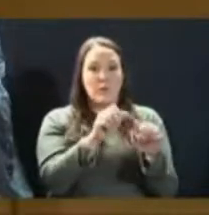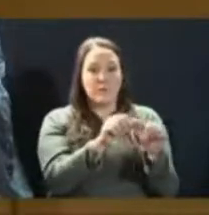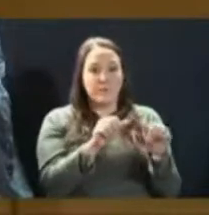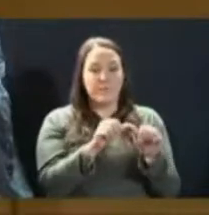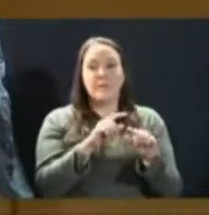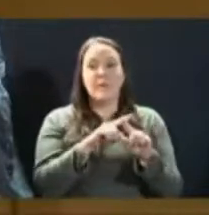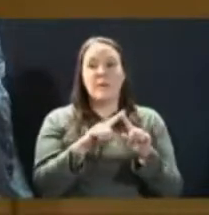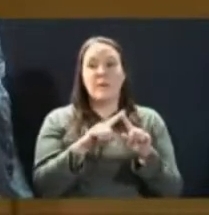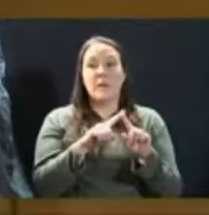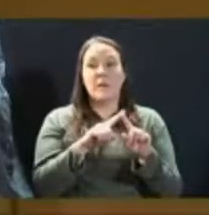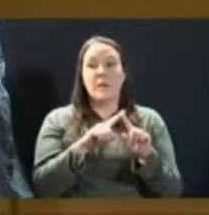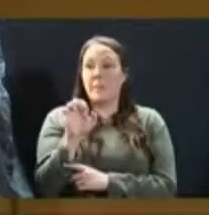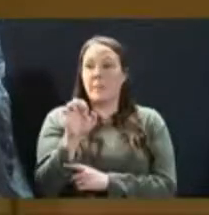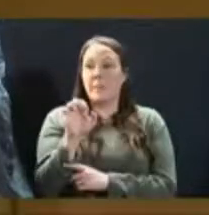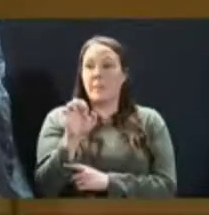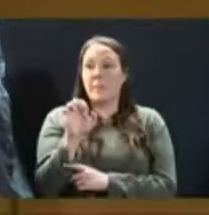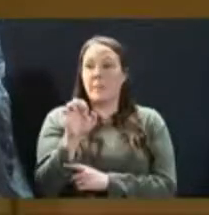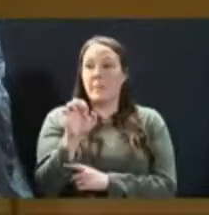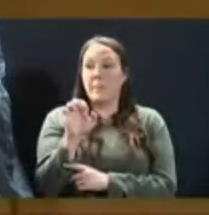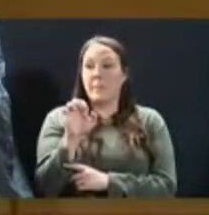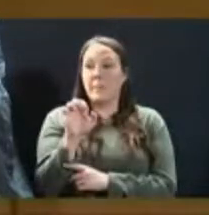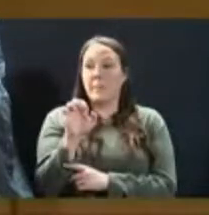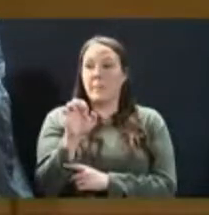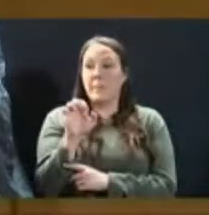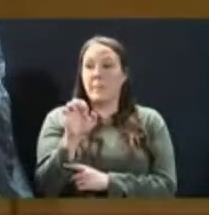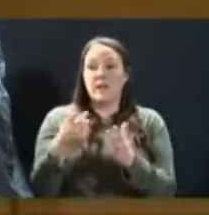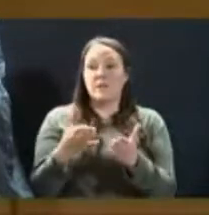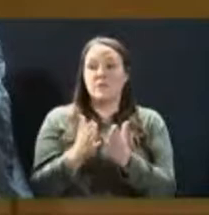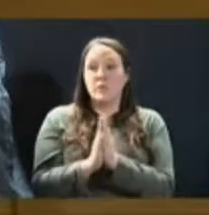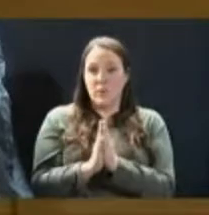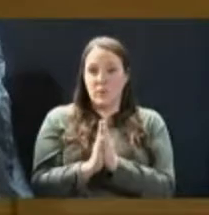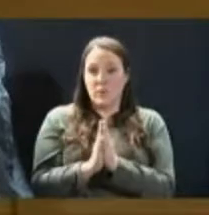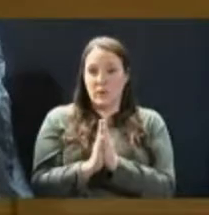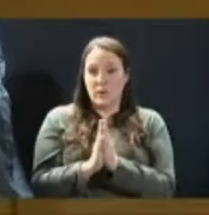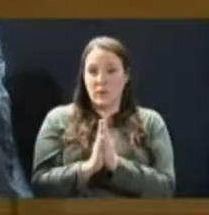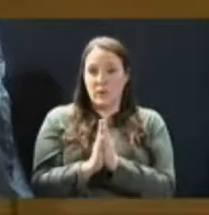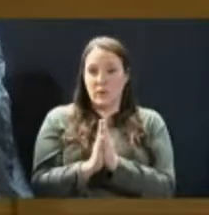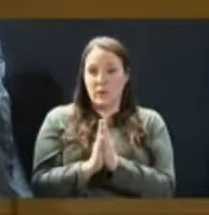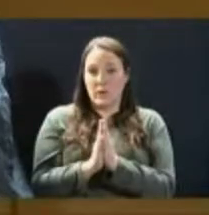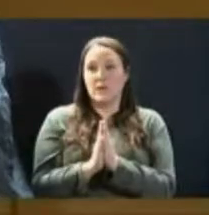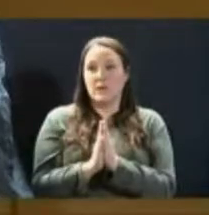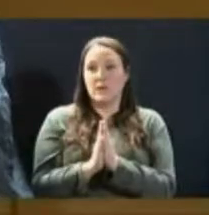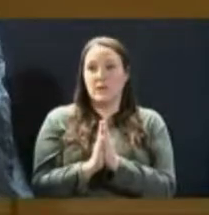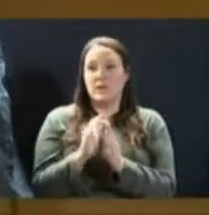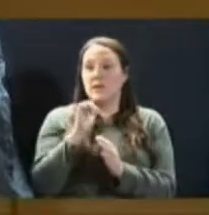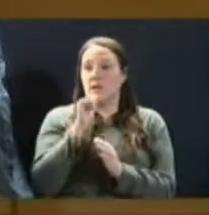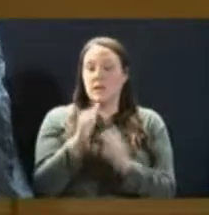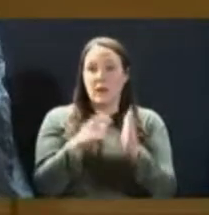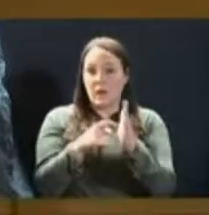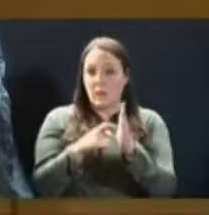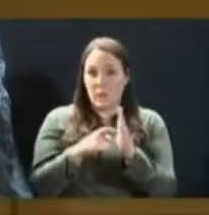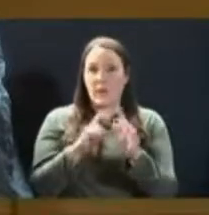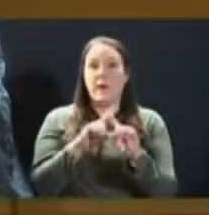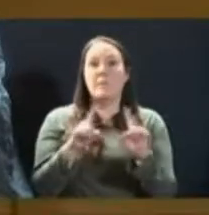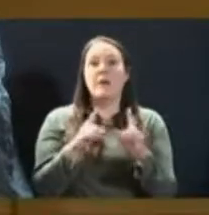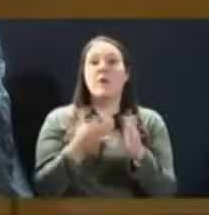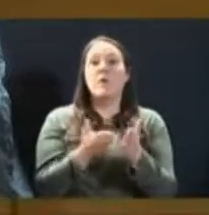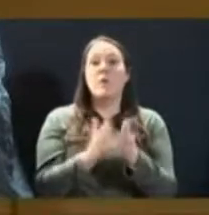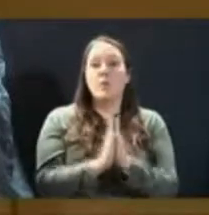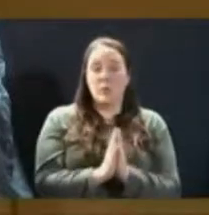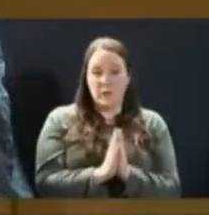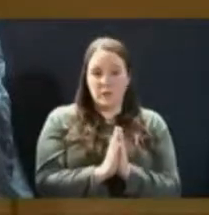But the mayor's also put out language saying that he's requesting, and he's not requiring, but he is